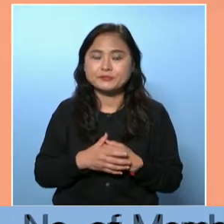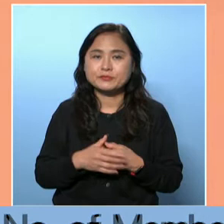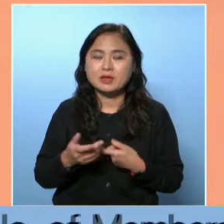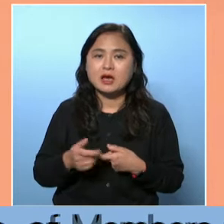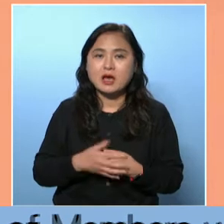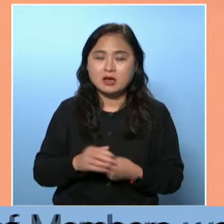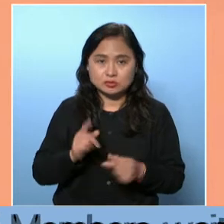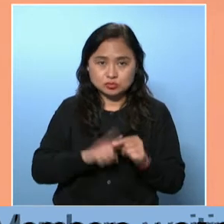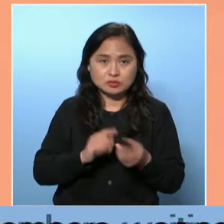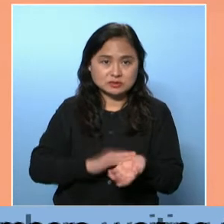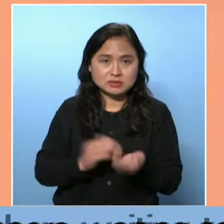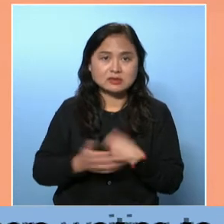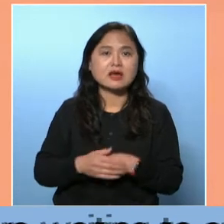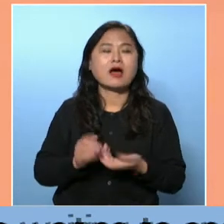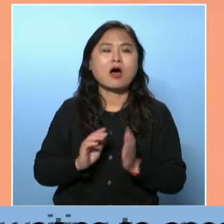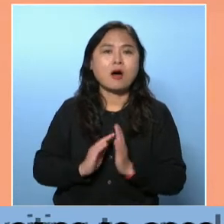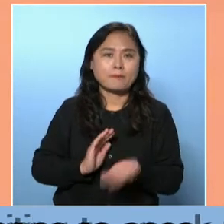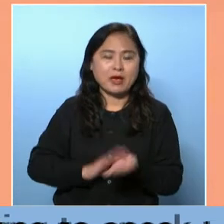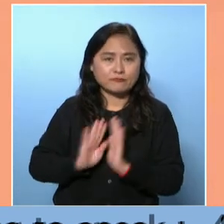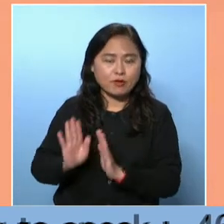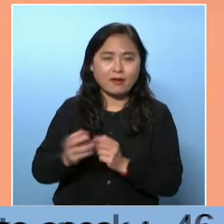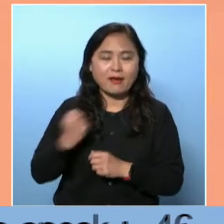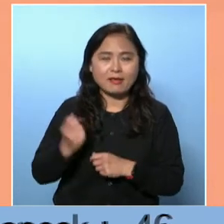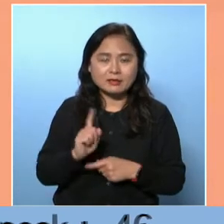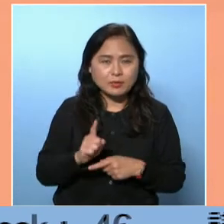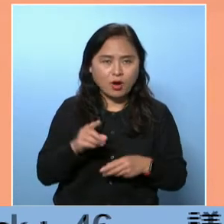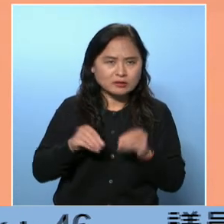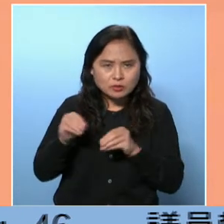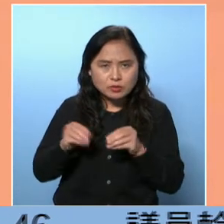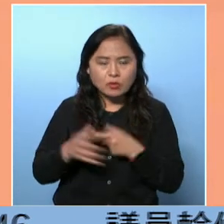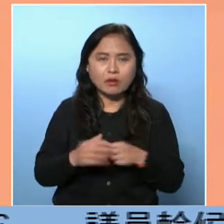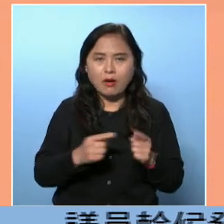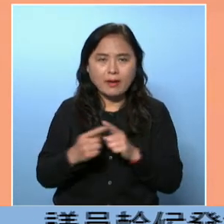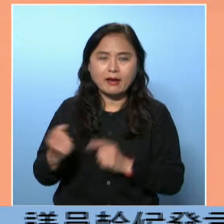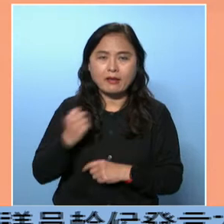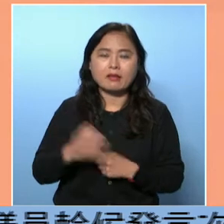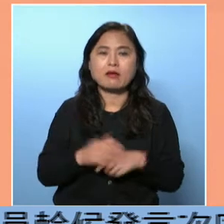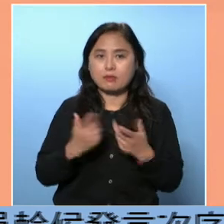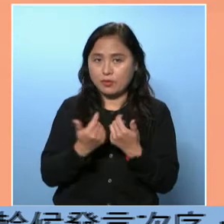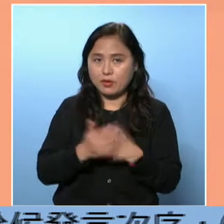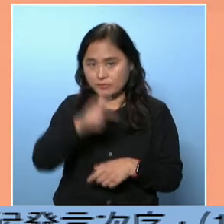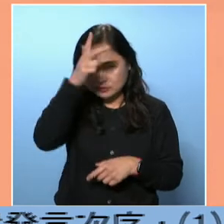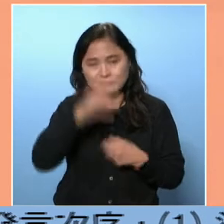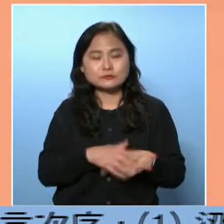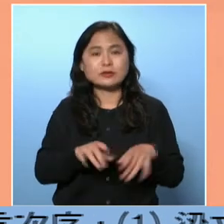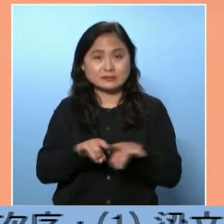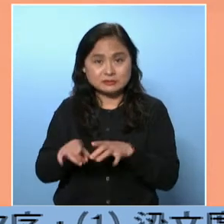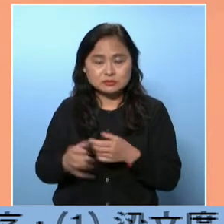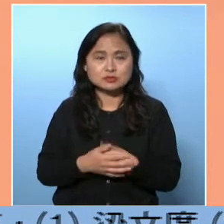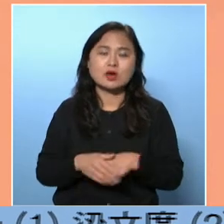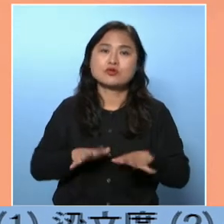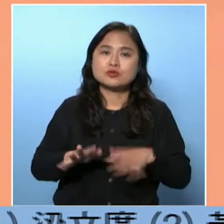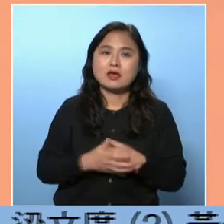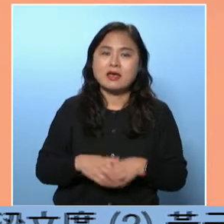system and the capacity of the Chinese medicine practitioner sector. So together,